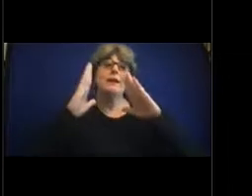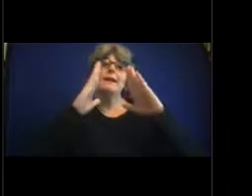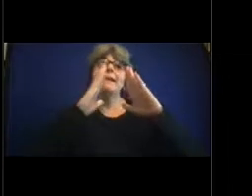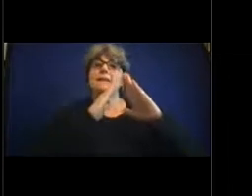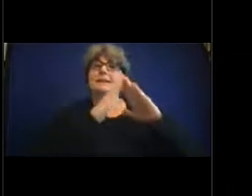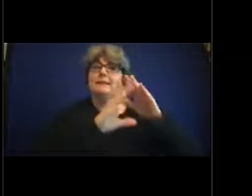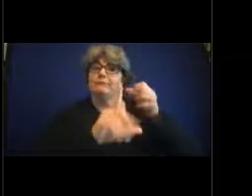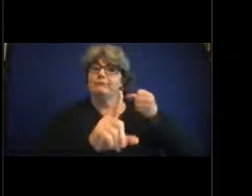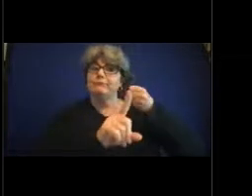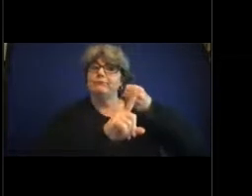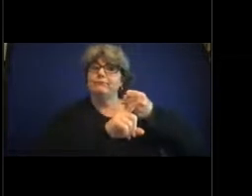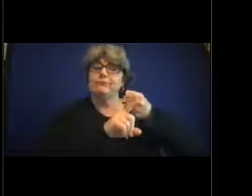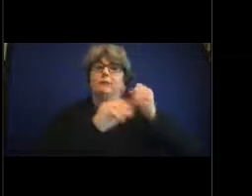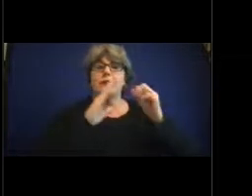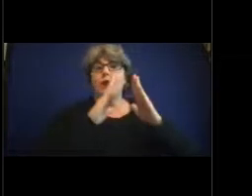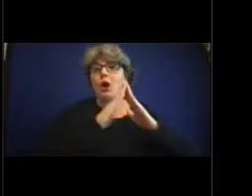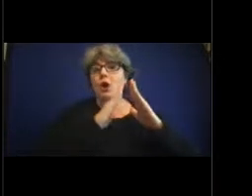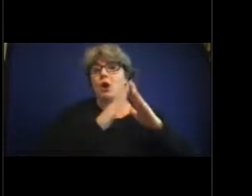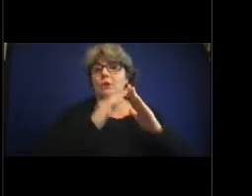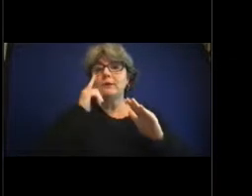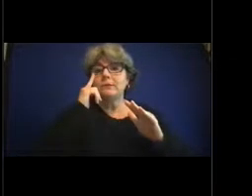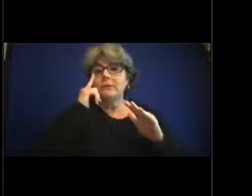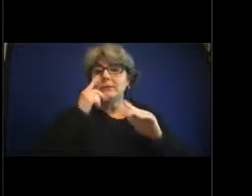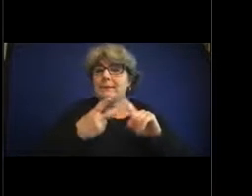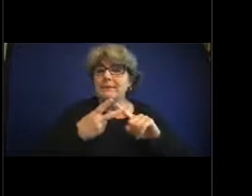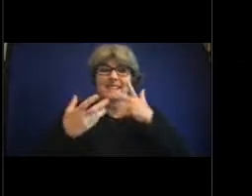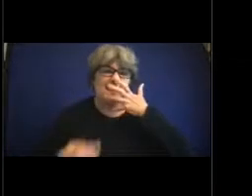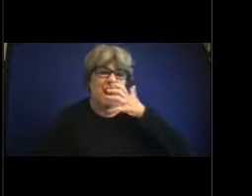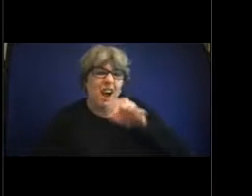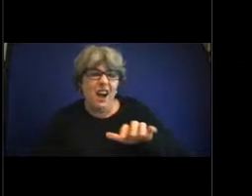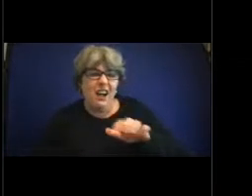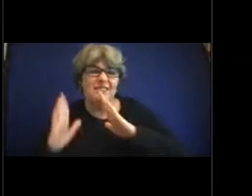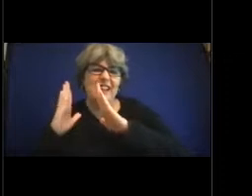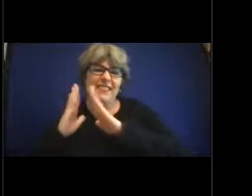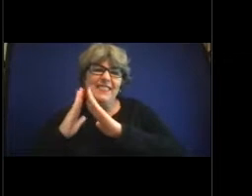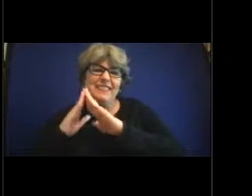weather. We have the urban heat island, which means it gets hotter in the cities